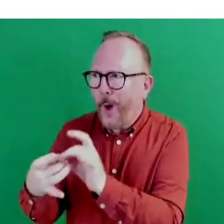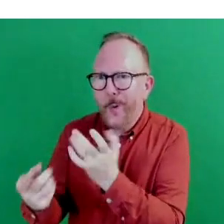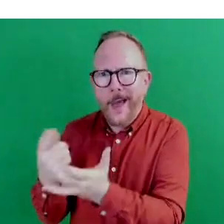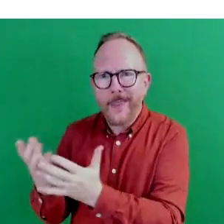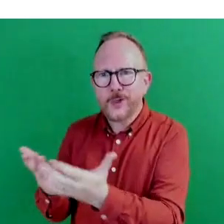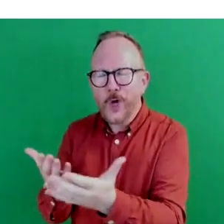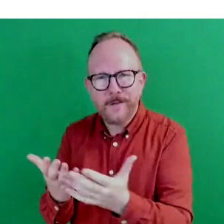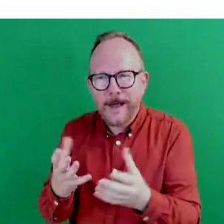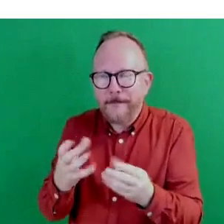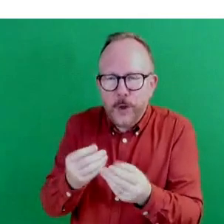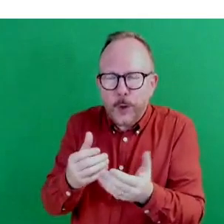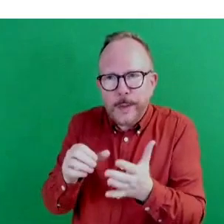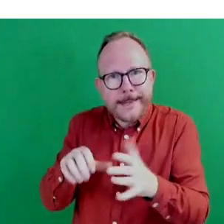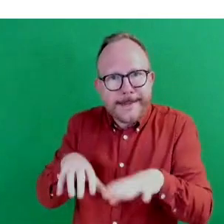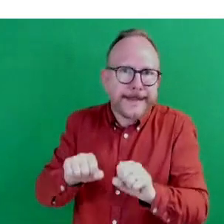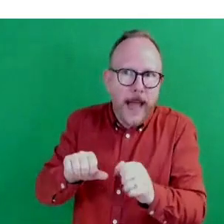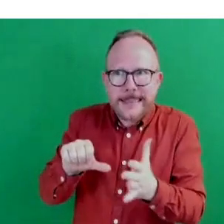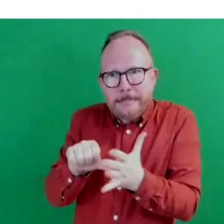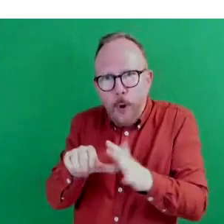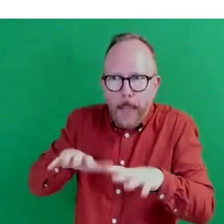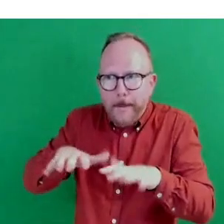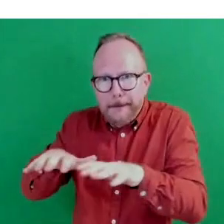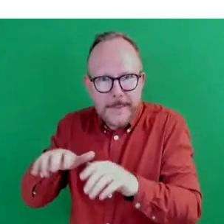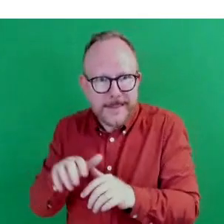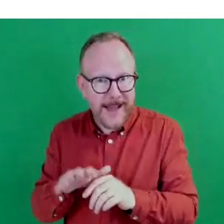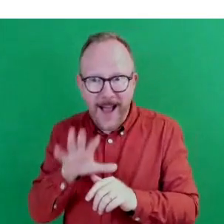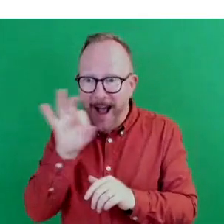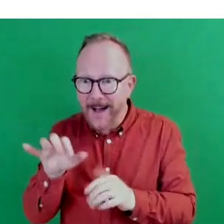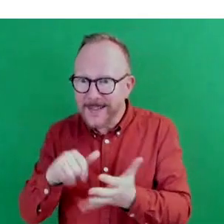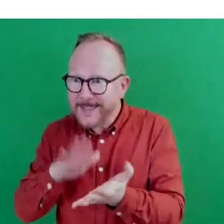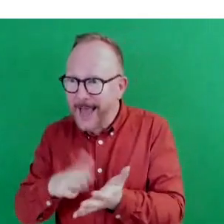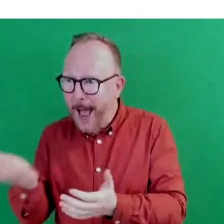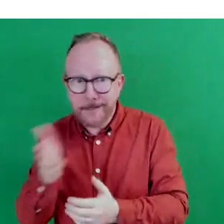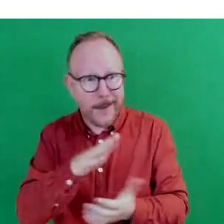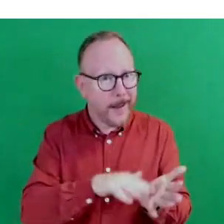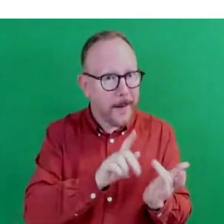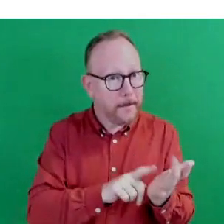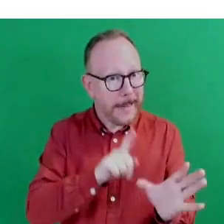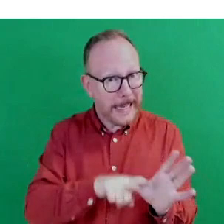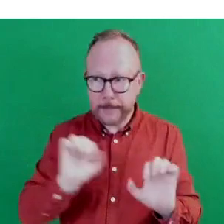Sam or Millie, do any of you want to say anything about teething troubles that you've been experiencing?